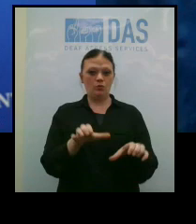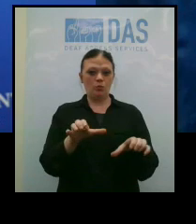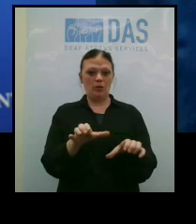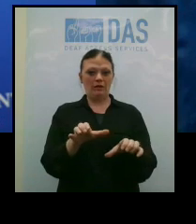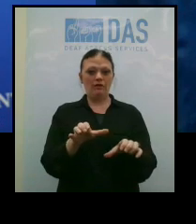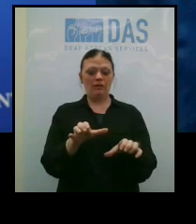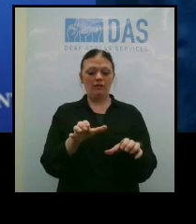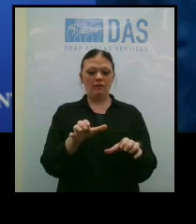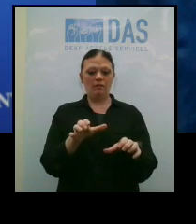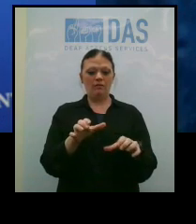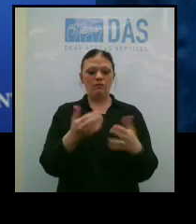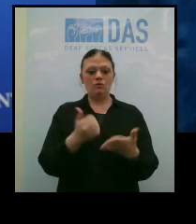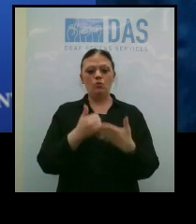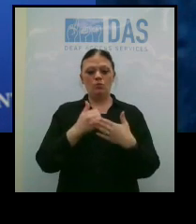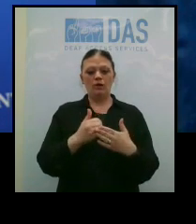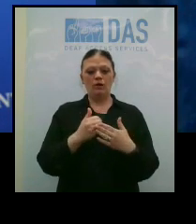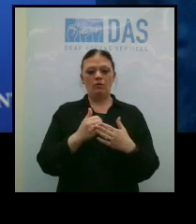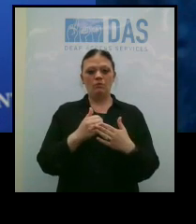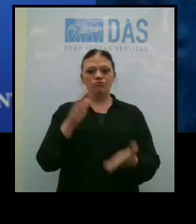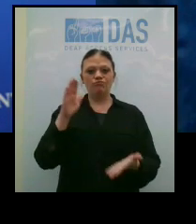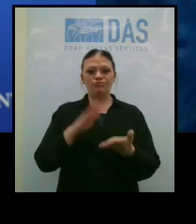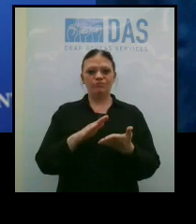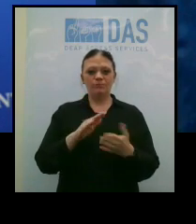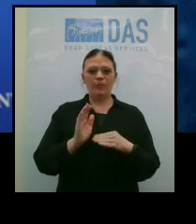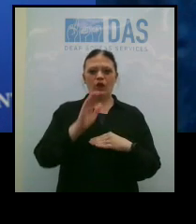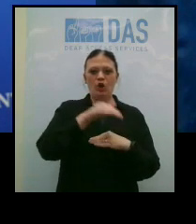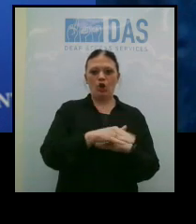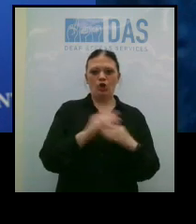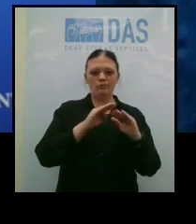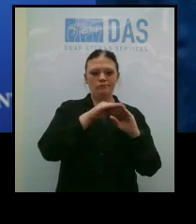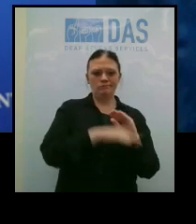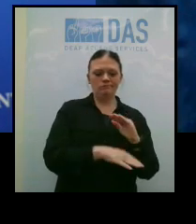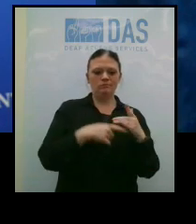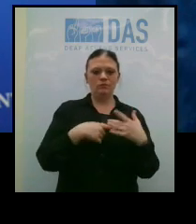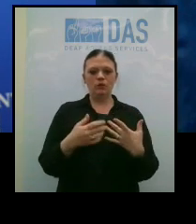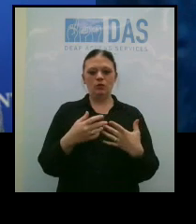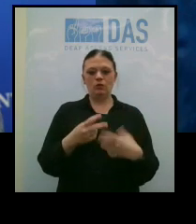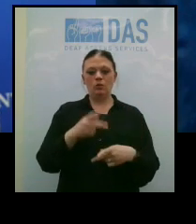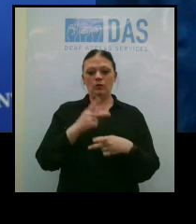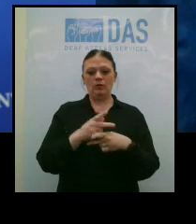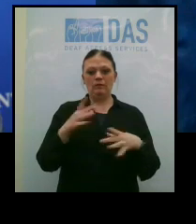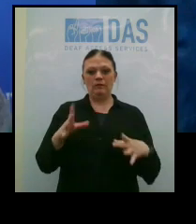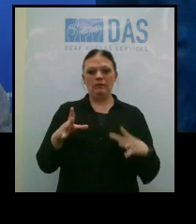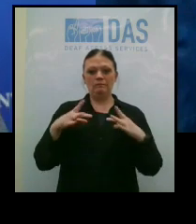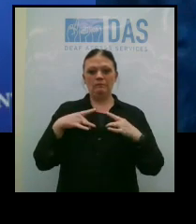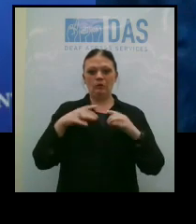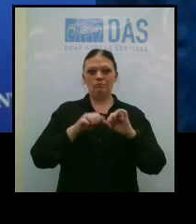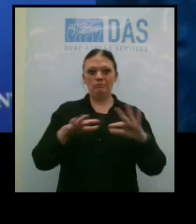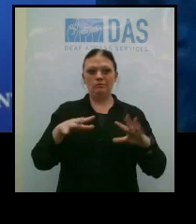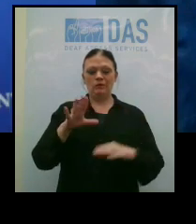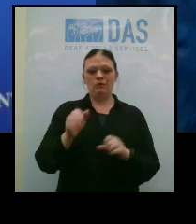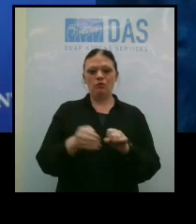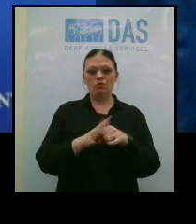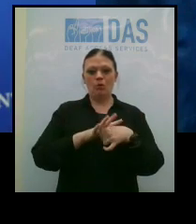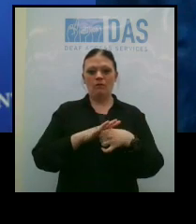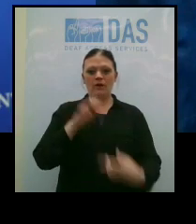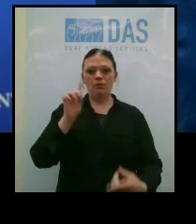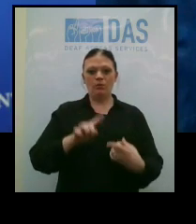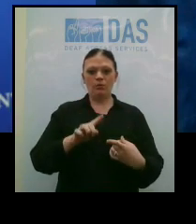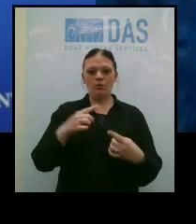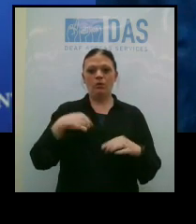to help flatten the curve, keep our contraction rate of the coronavirus down. We are seeing